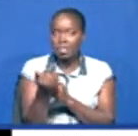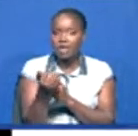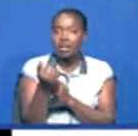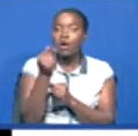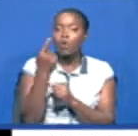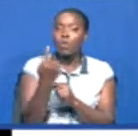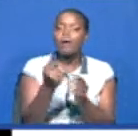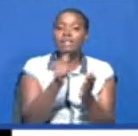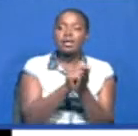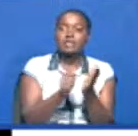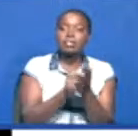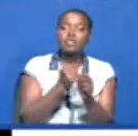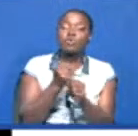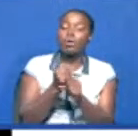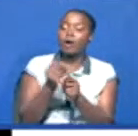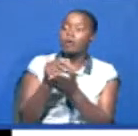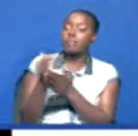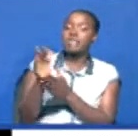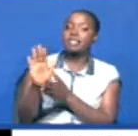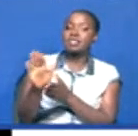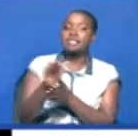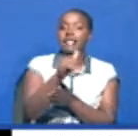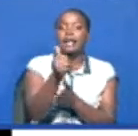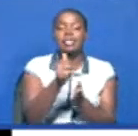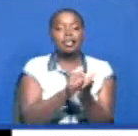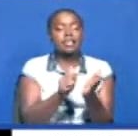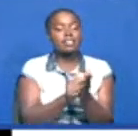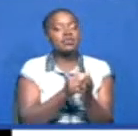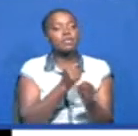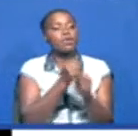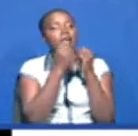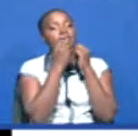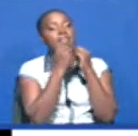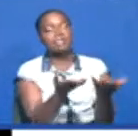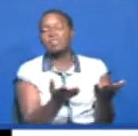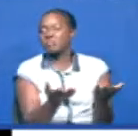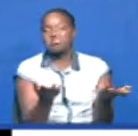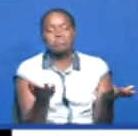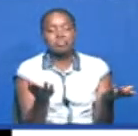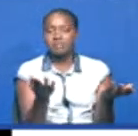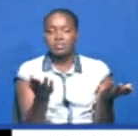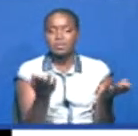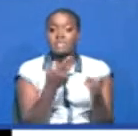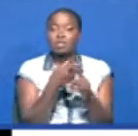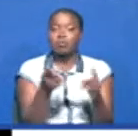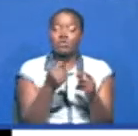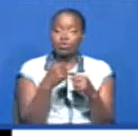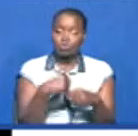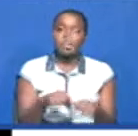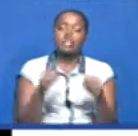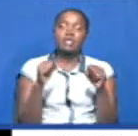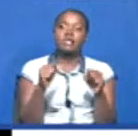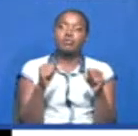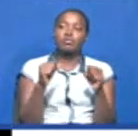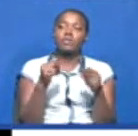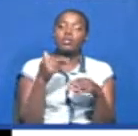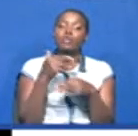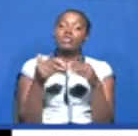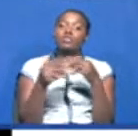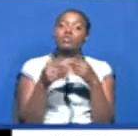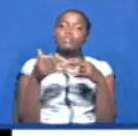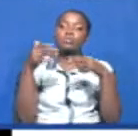has done its part and the other agency has not done its part. But to be able to build a